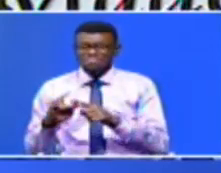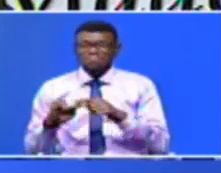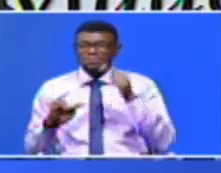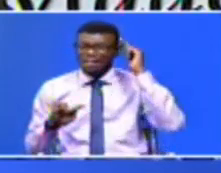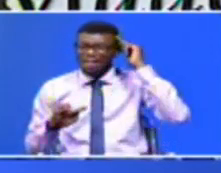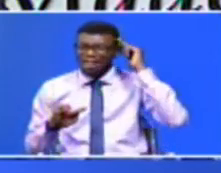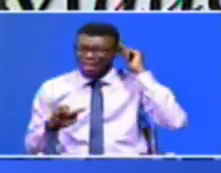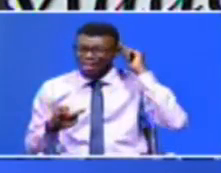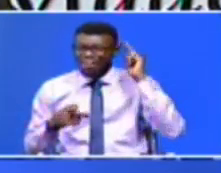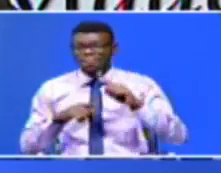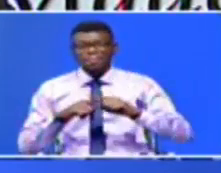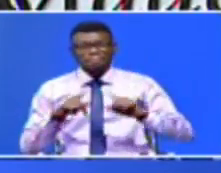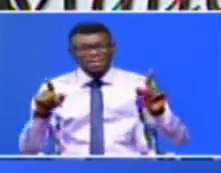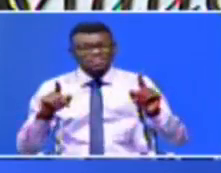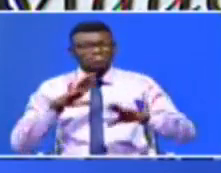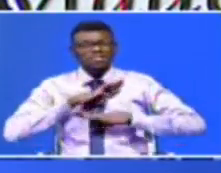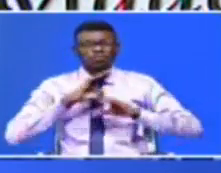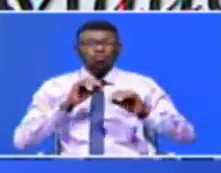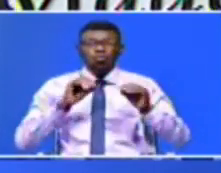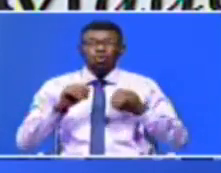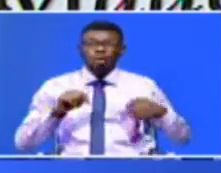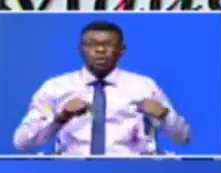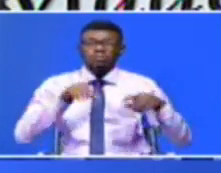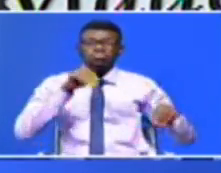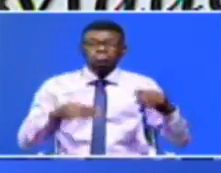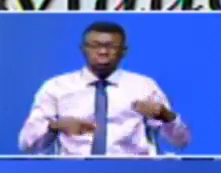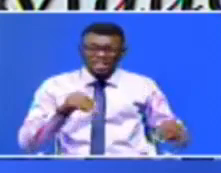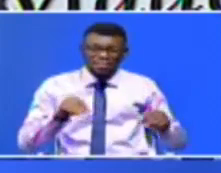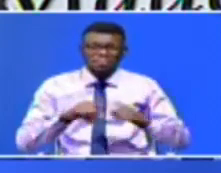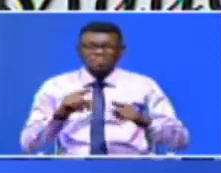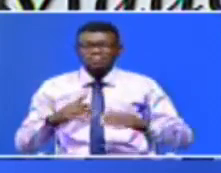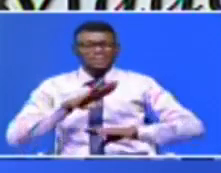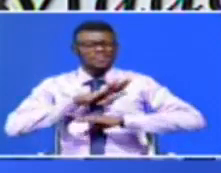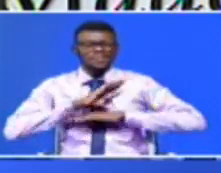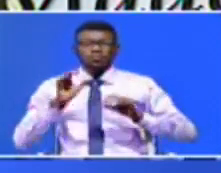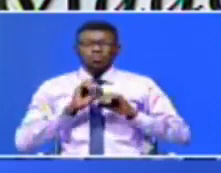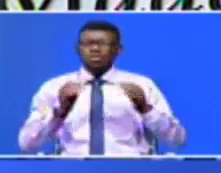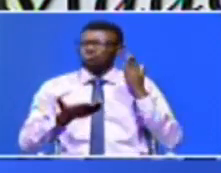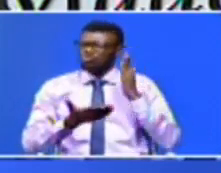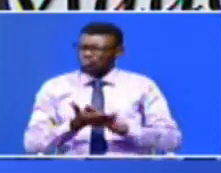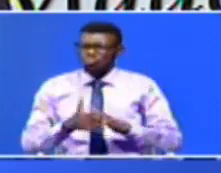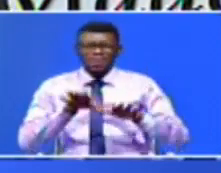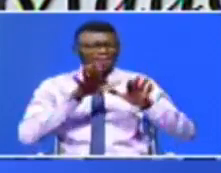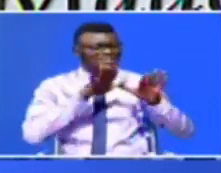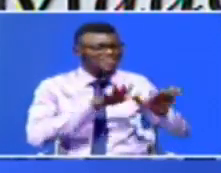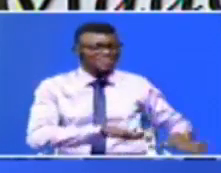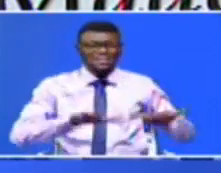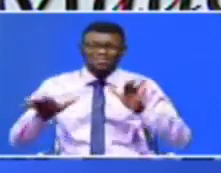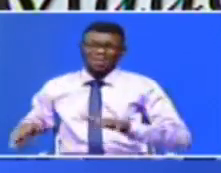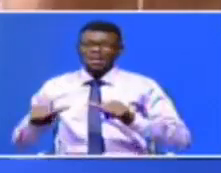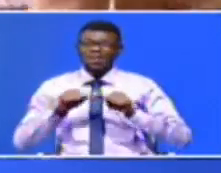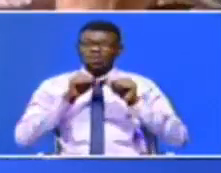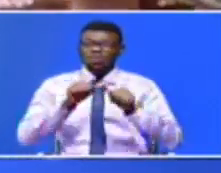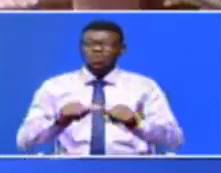not black enough. Disabled, but not disabled enough. The struggle is far from